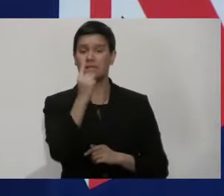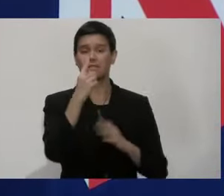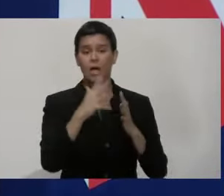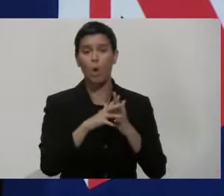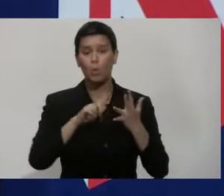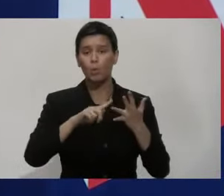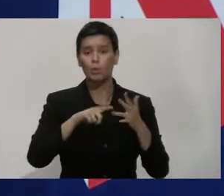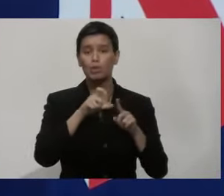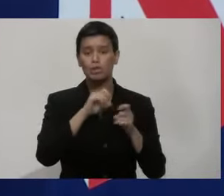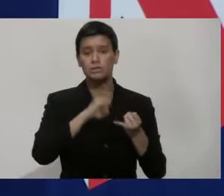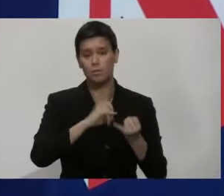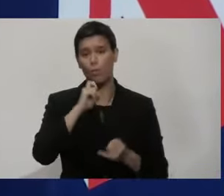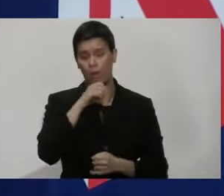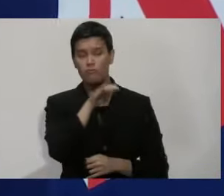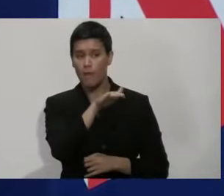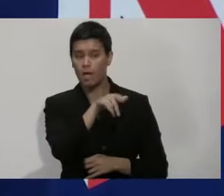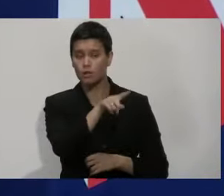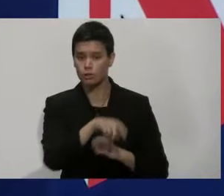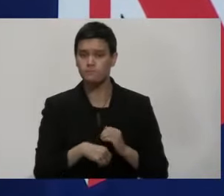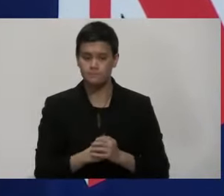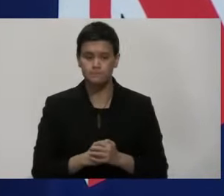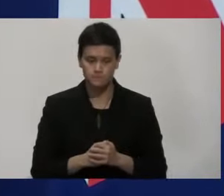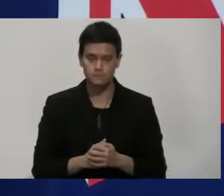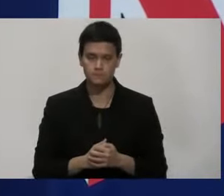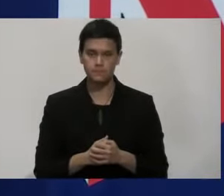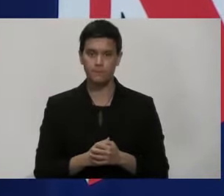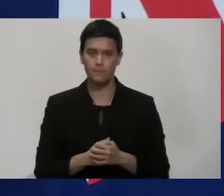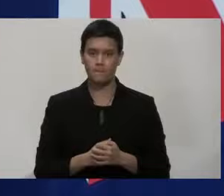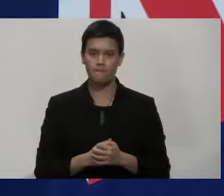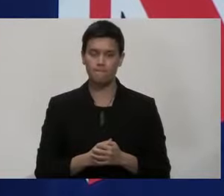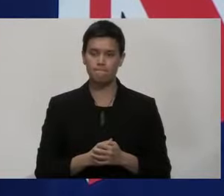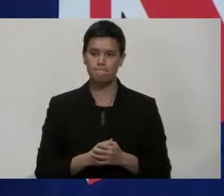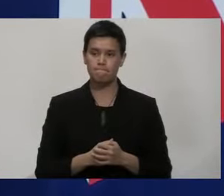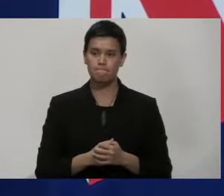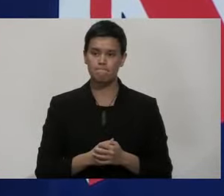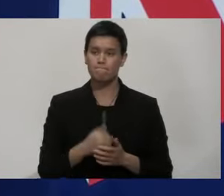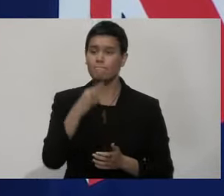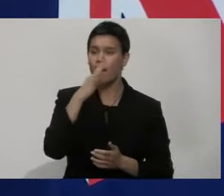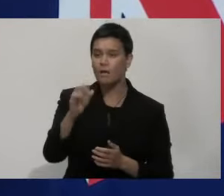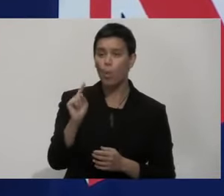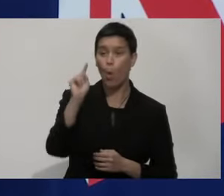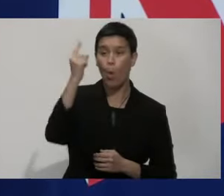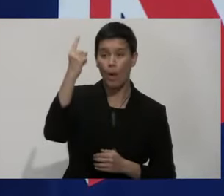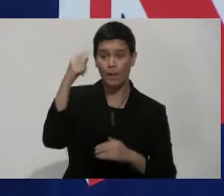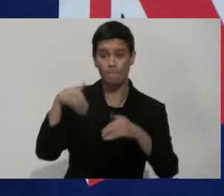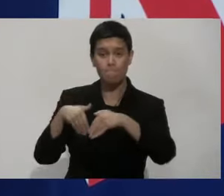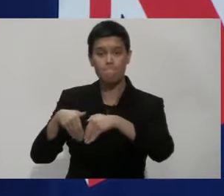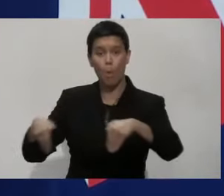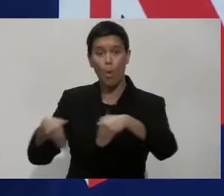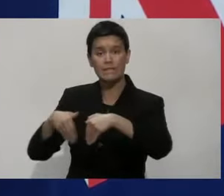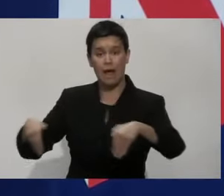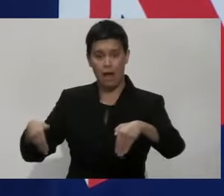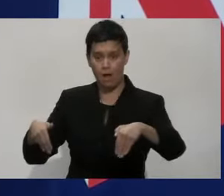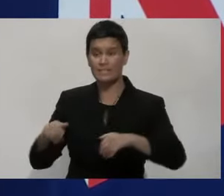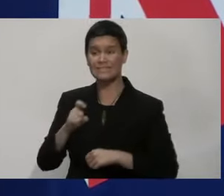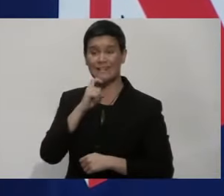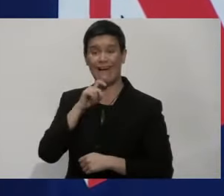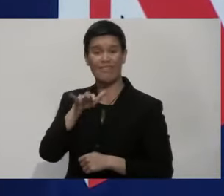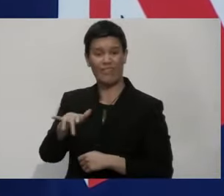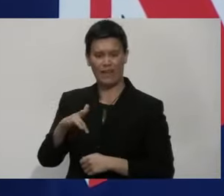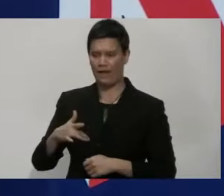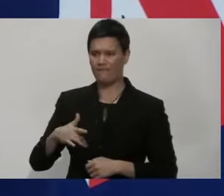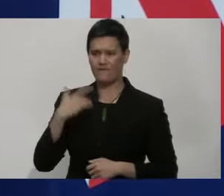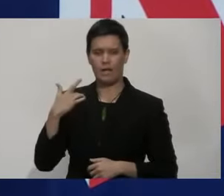of Yes, sorry, and then I'll come to you. Some of the businesses and workers on Auckland's borders have been telling us they've been suffering because of the Yes. restrictions.